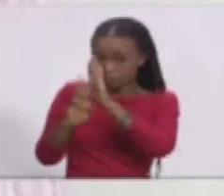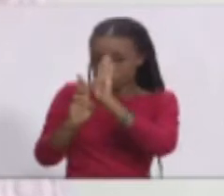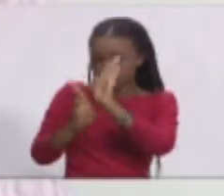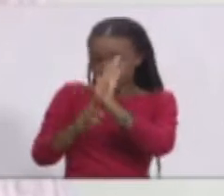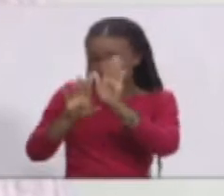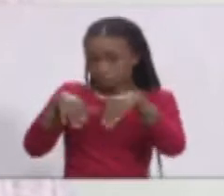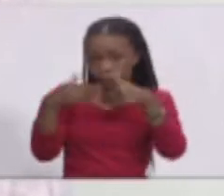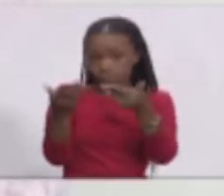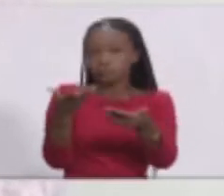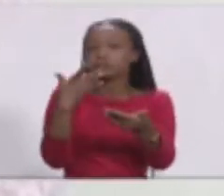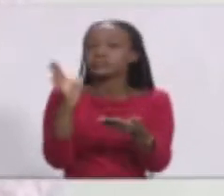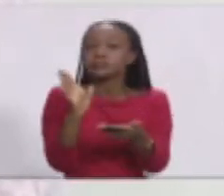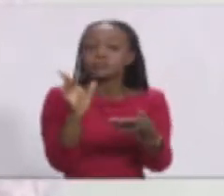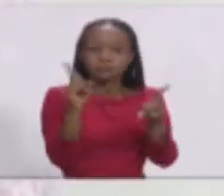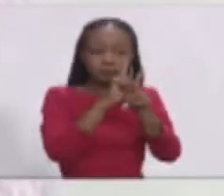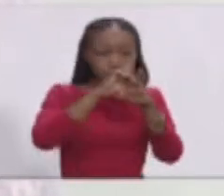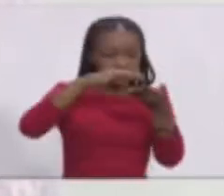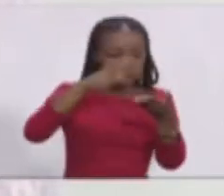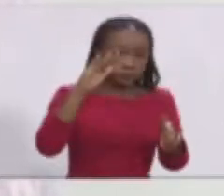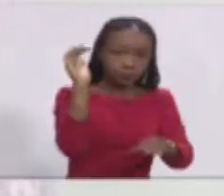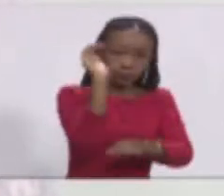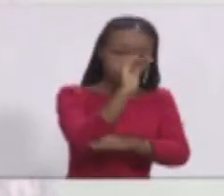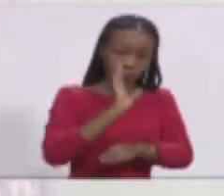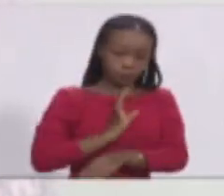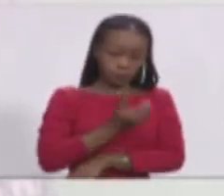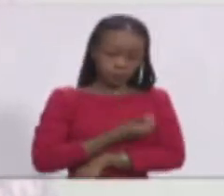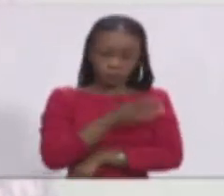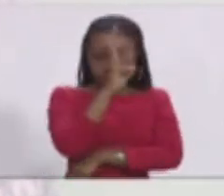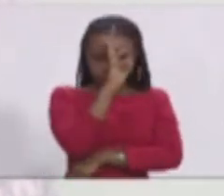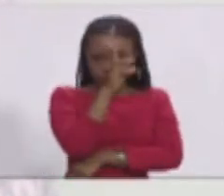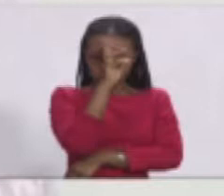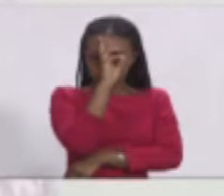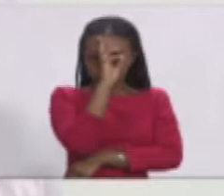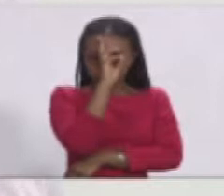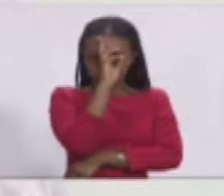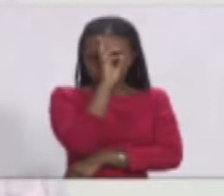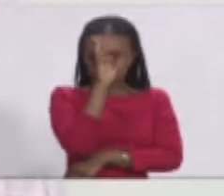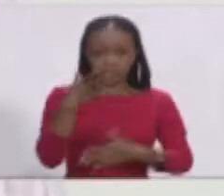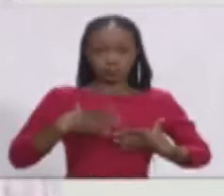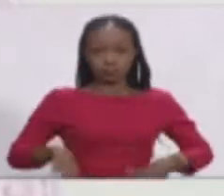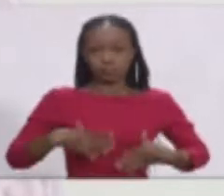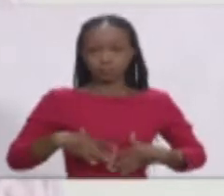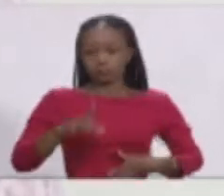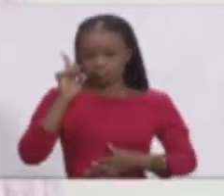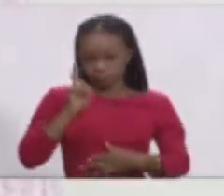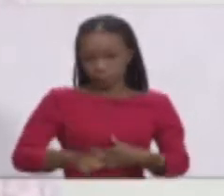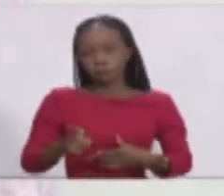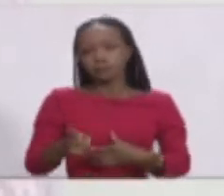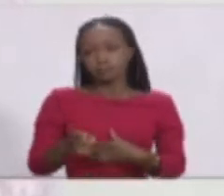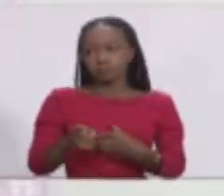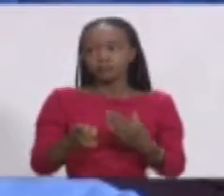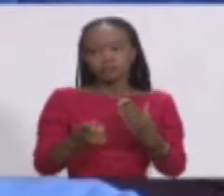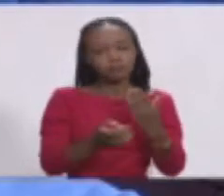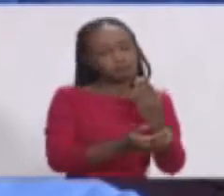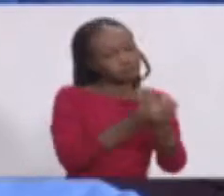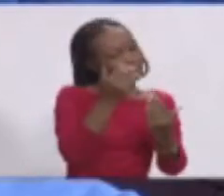given. I'm also urging our police that people should be treated